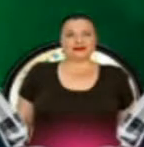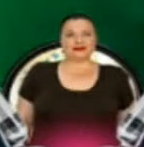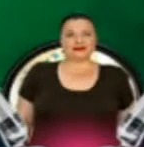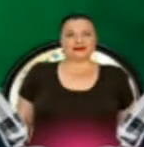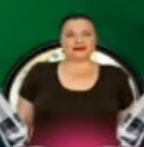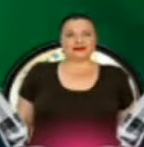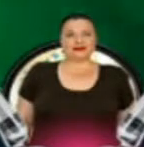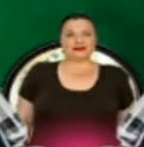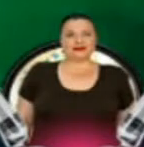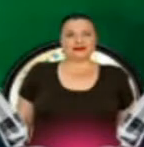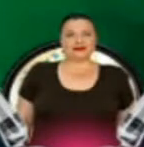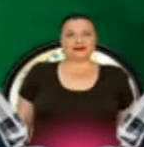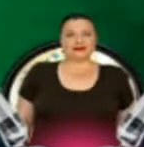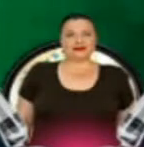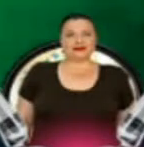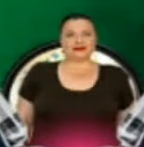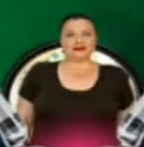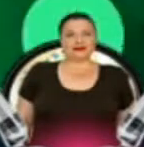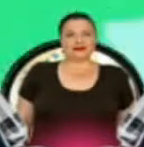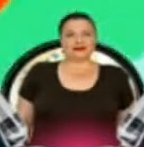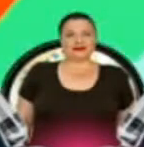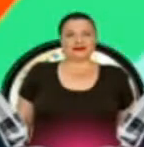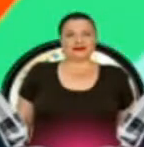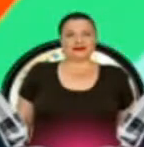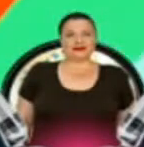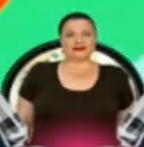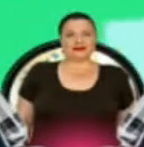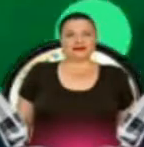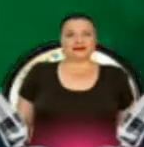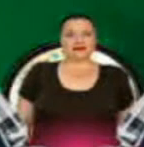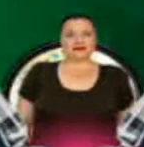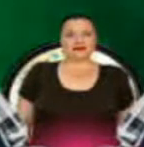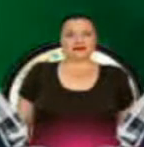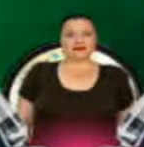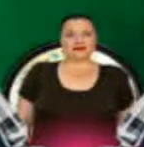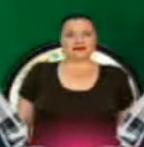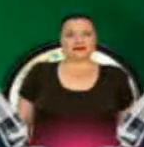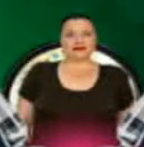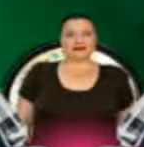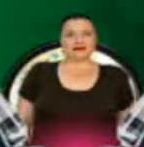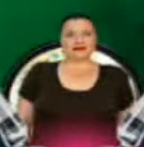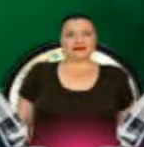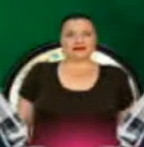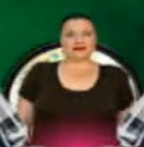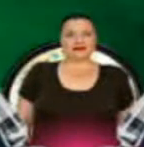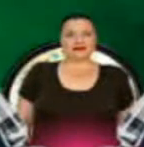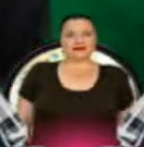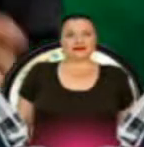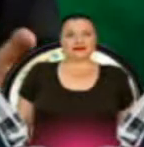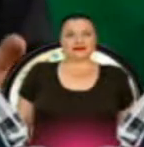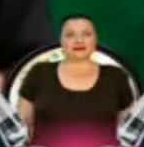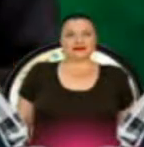clear evidence that smoking was bad for their pets would motivate them to quit. And finally, number five. You like being happy? In a study of more than 7,000